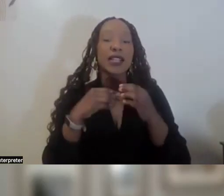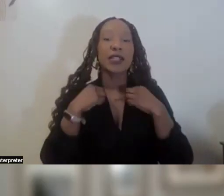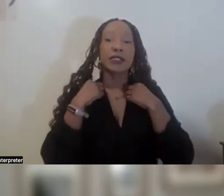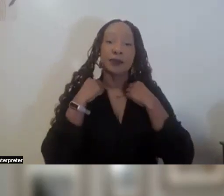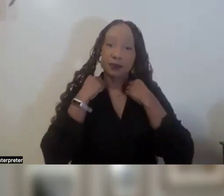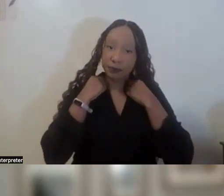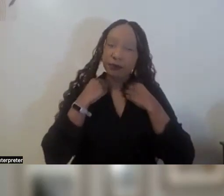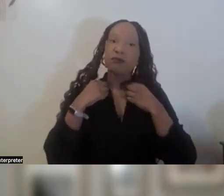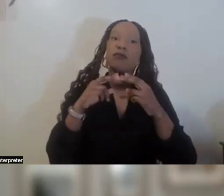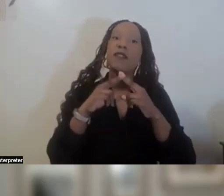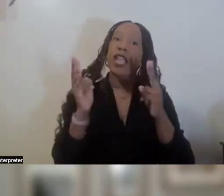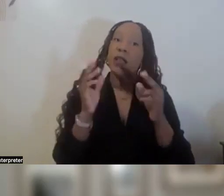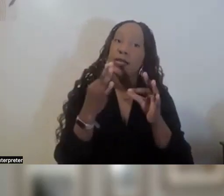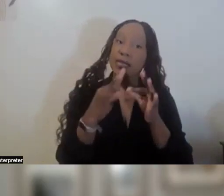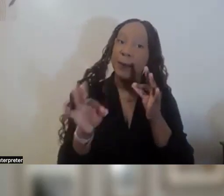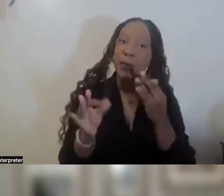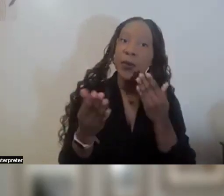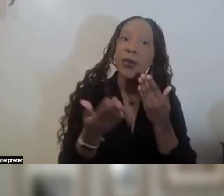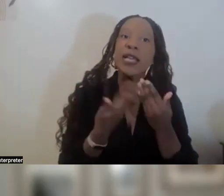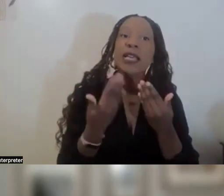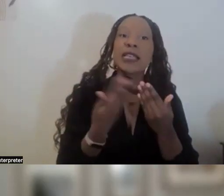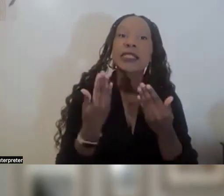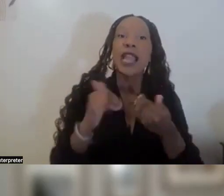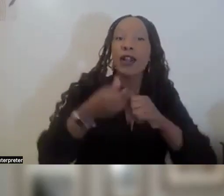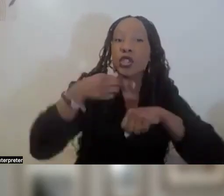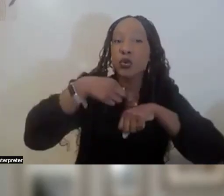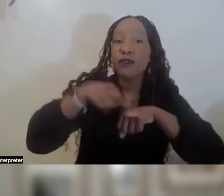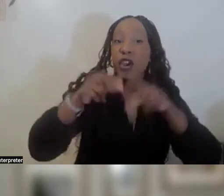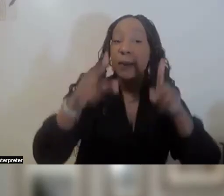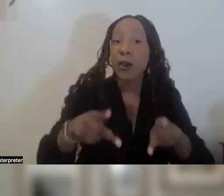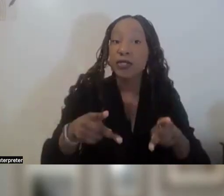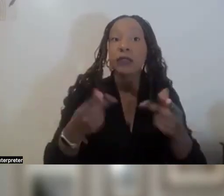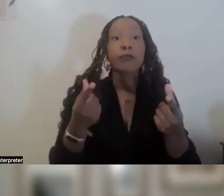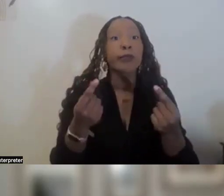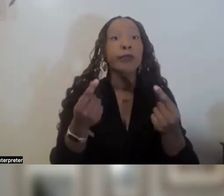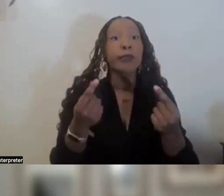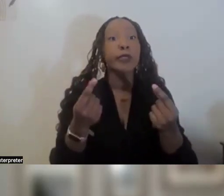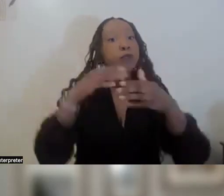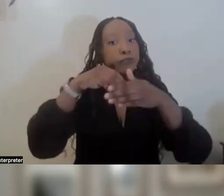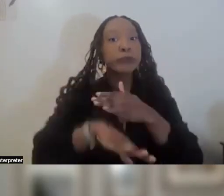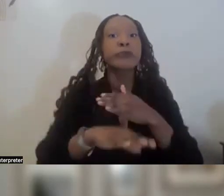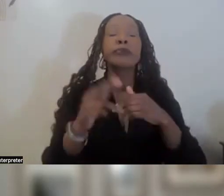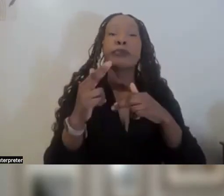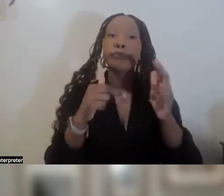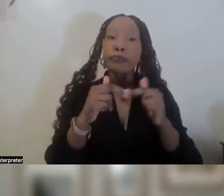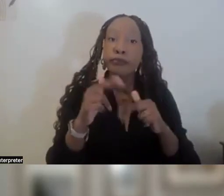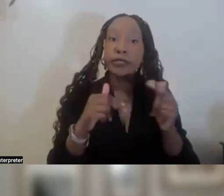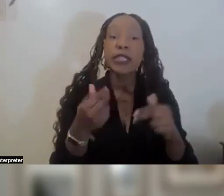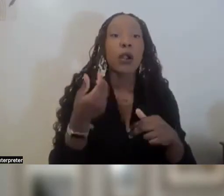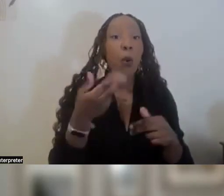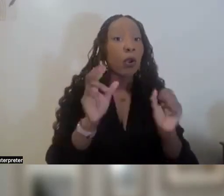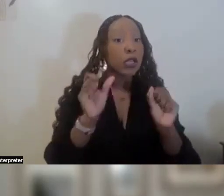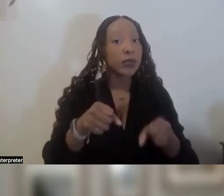easy. They can simply walk the door, or they can